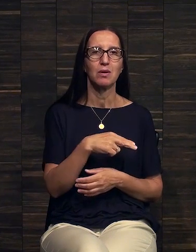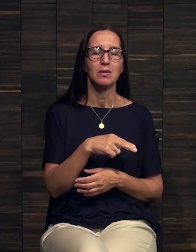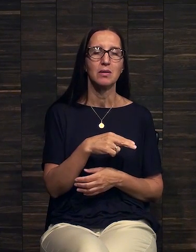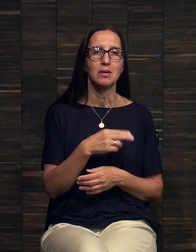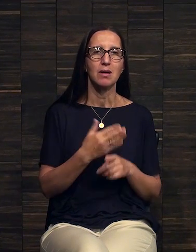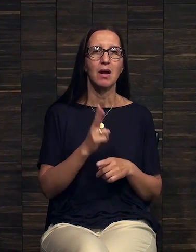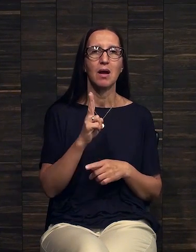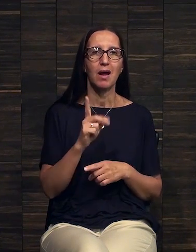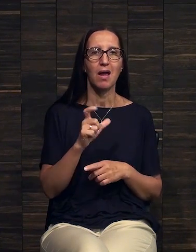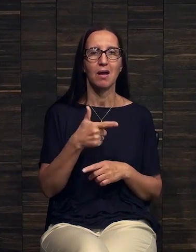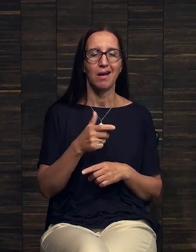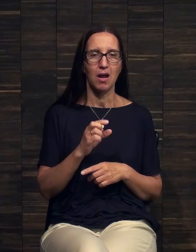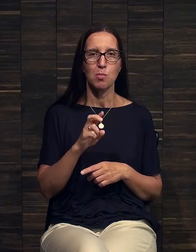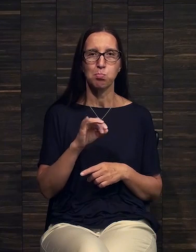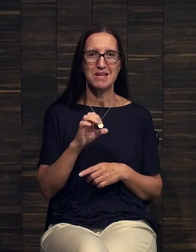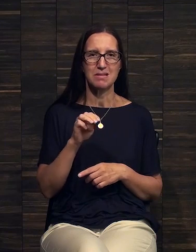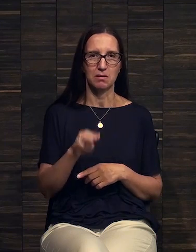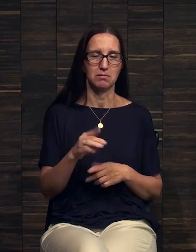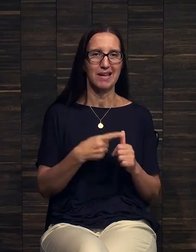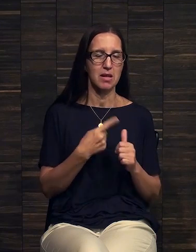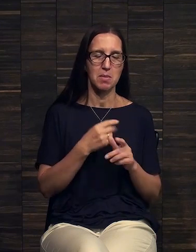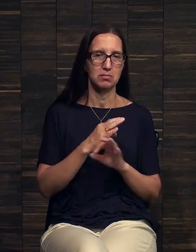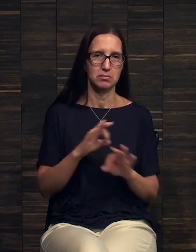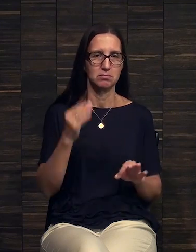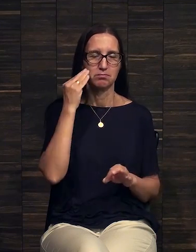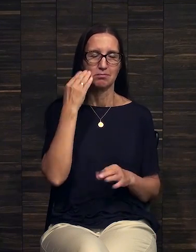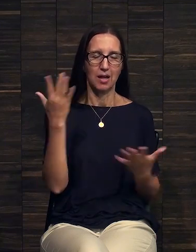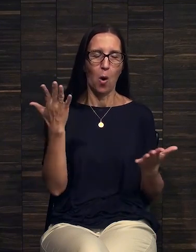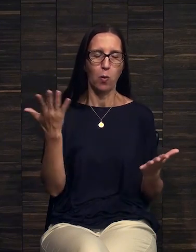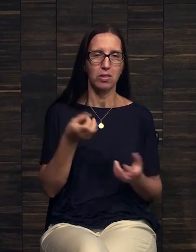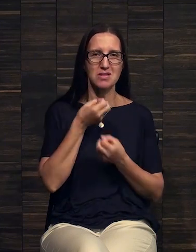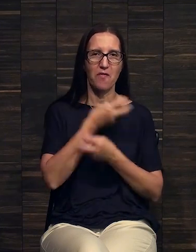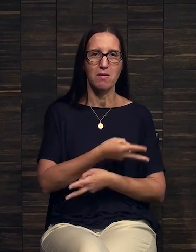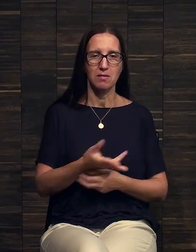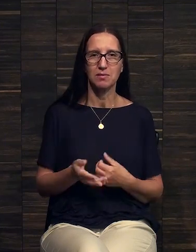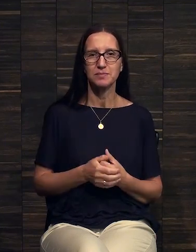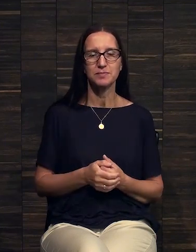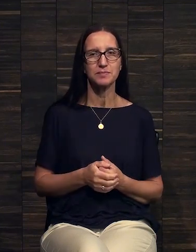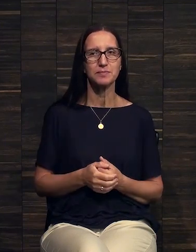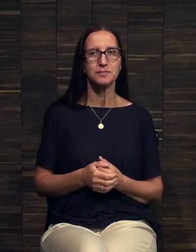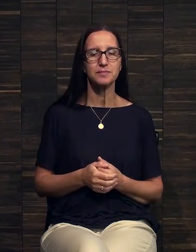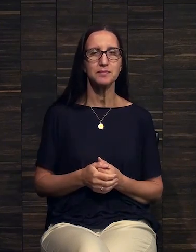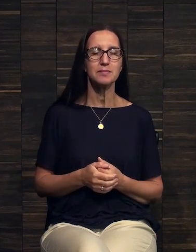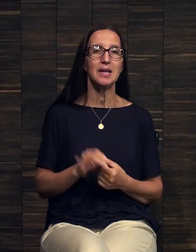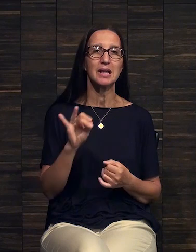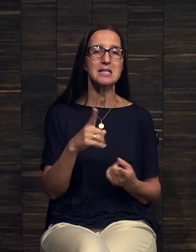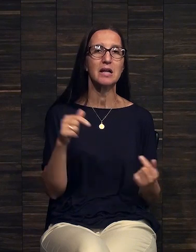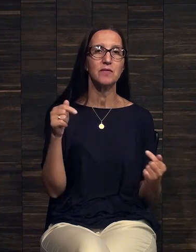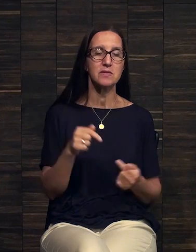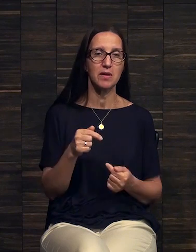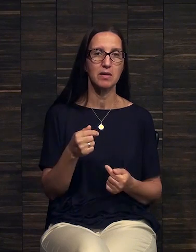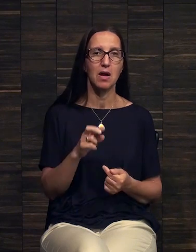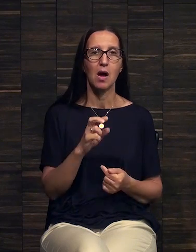characters, KGB. I believe this is an ideal name. B. beast is a